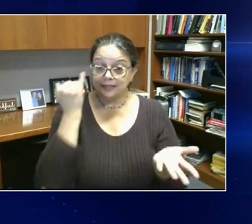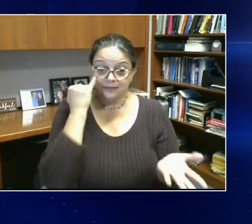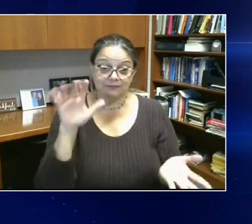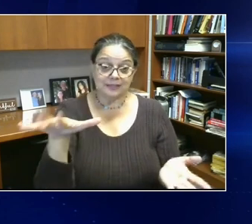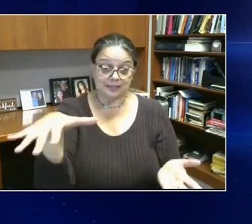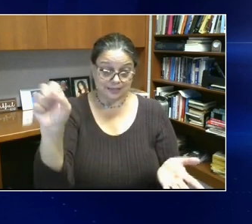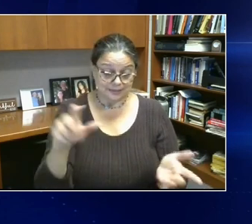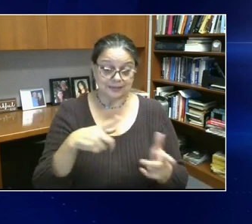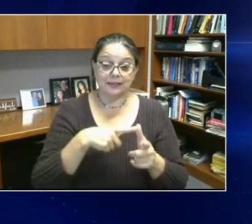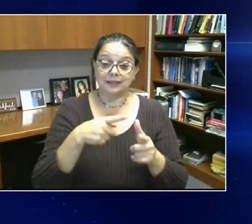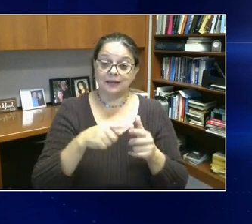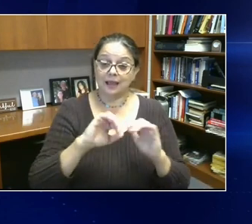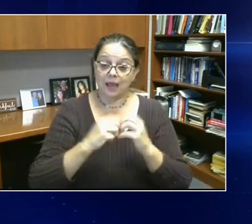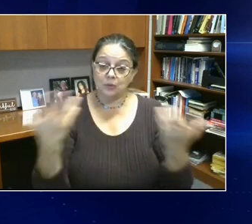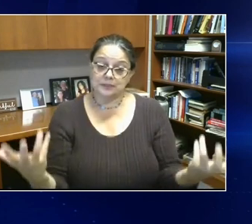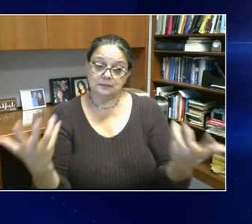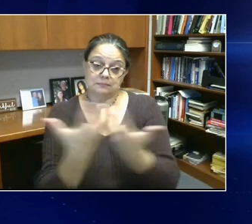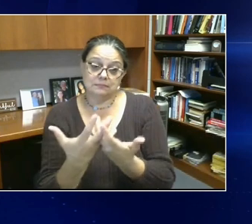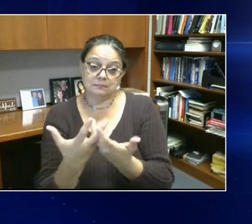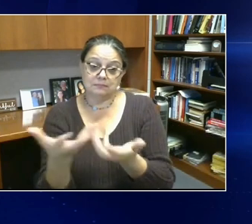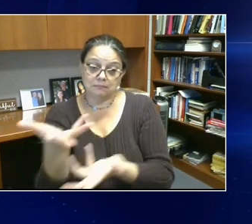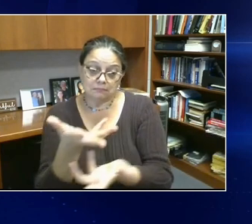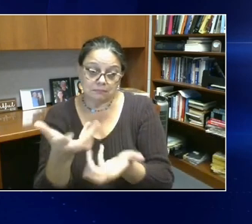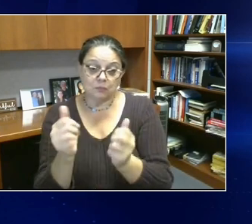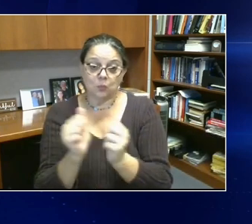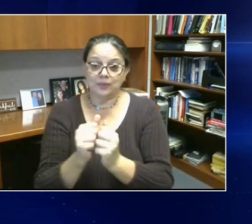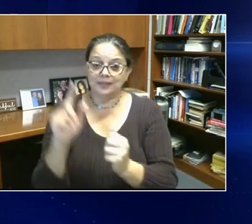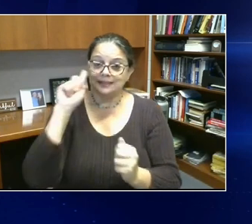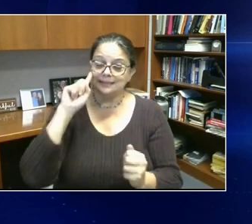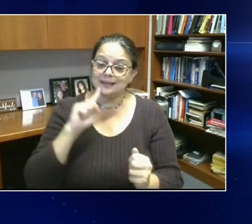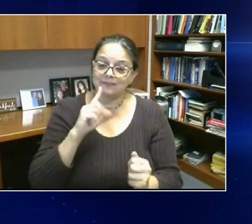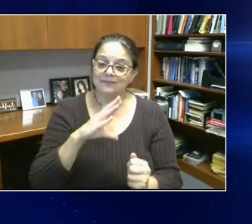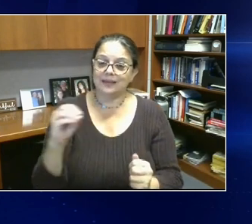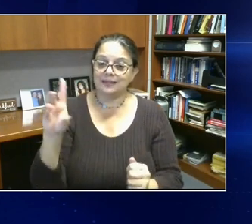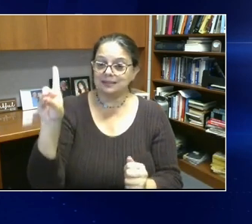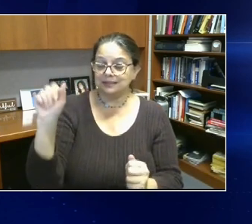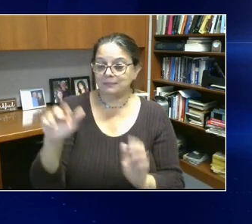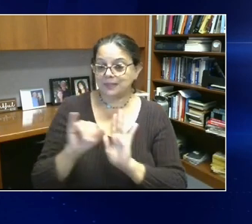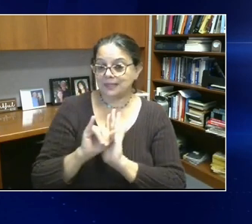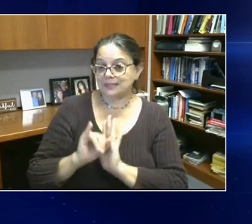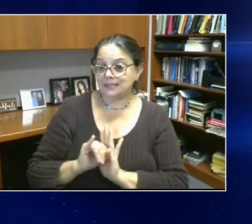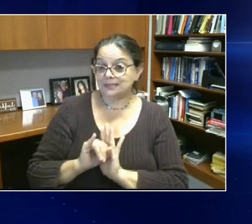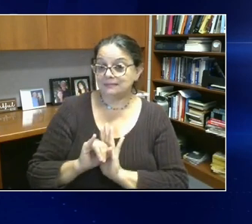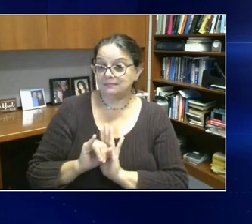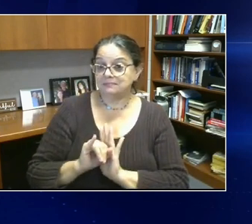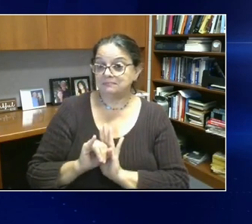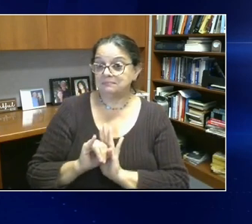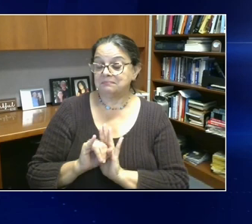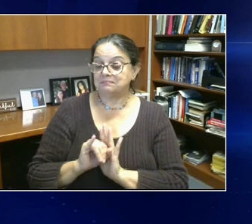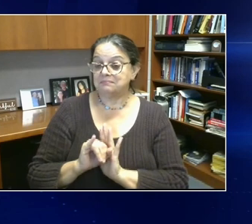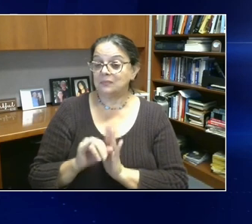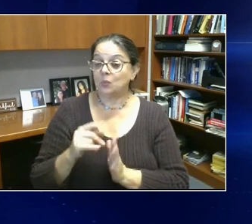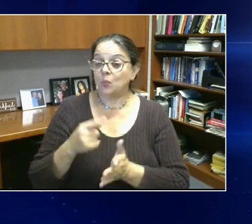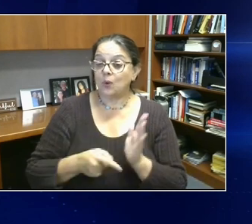and cultural communities? If so, how does that interface with deaf and